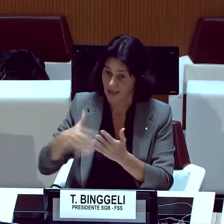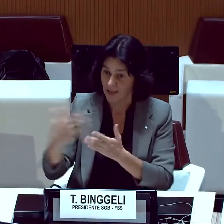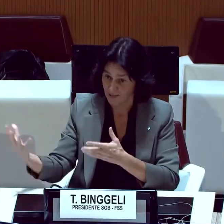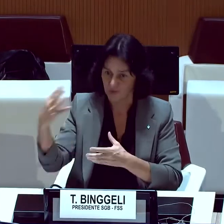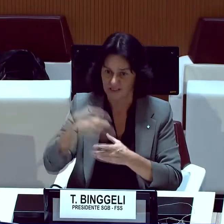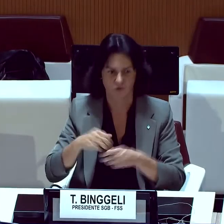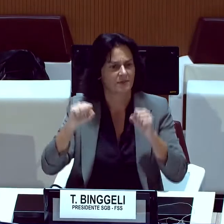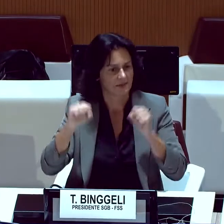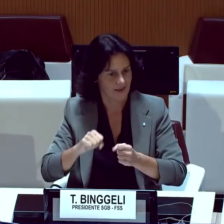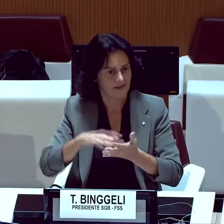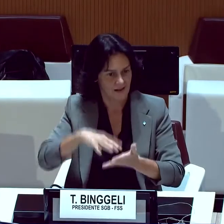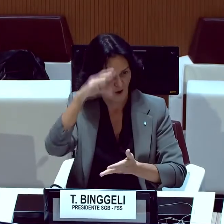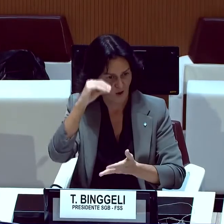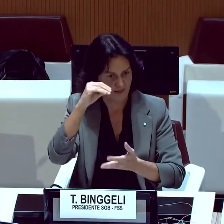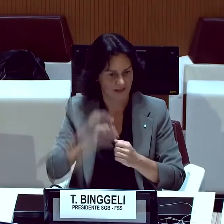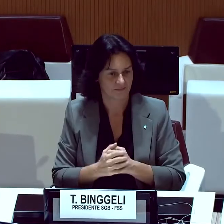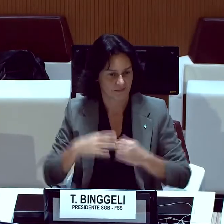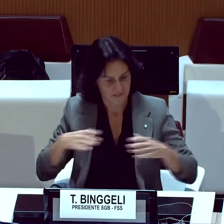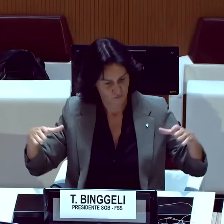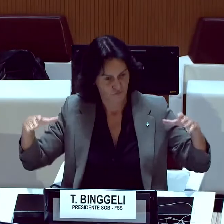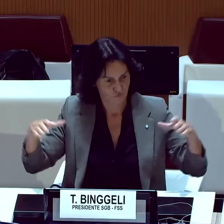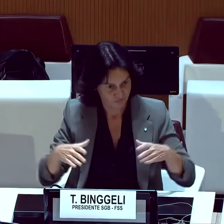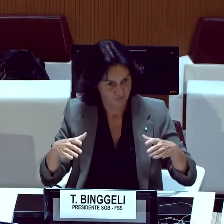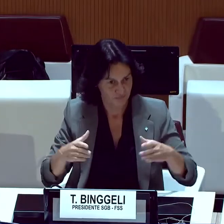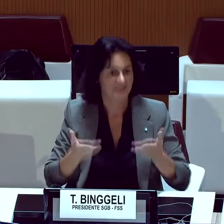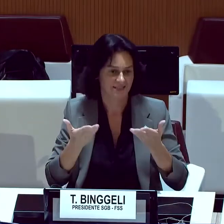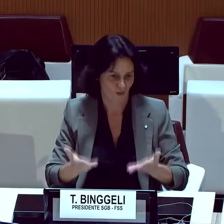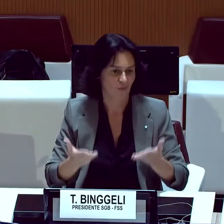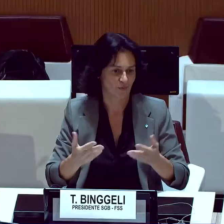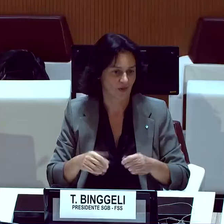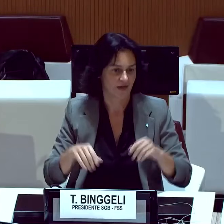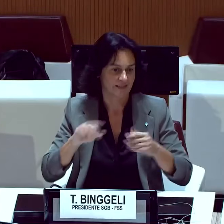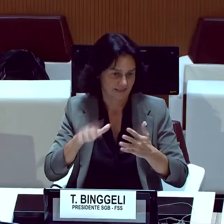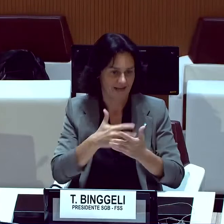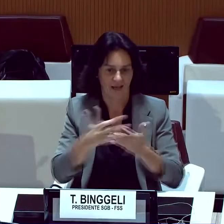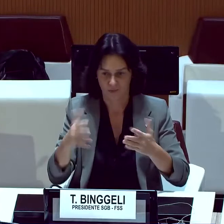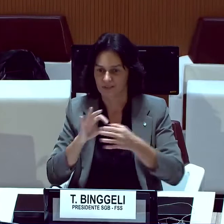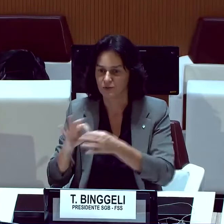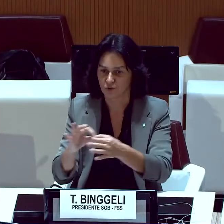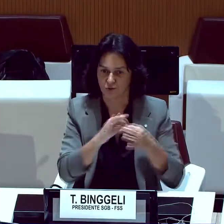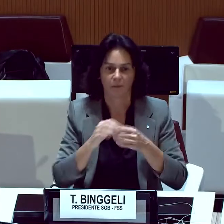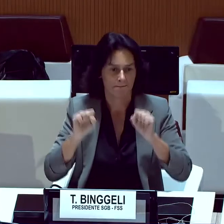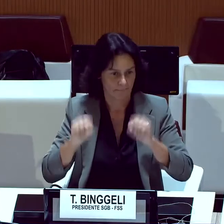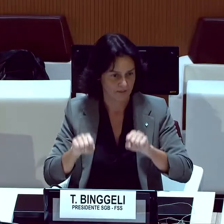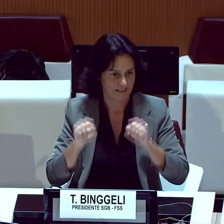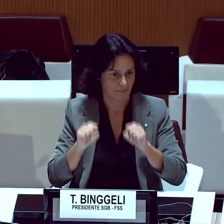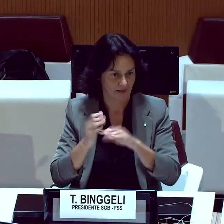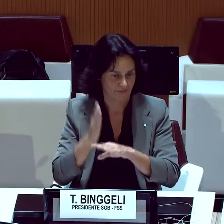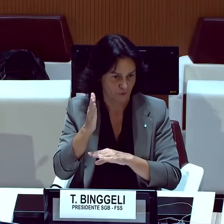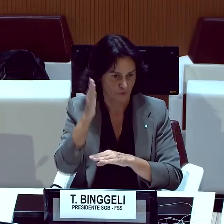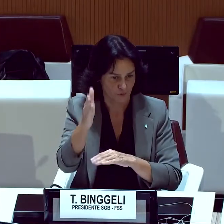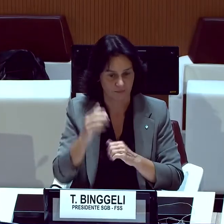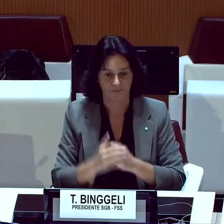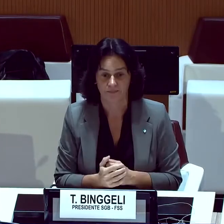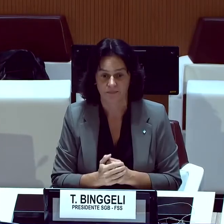our culture and our society. Because everyone can learn sign language, and in doing so, then truly sign